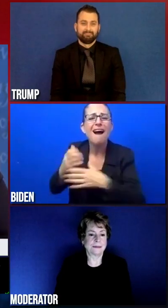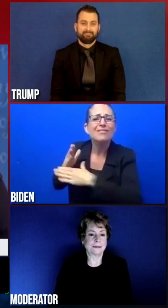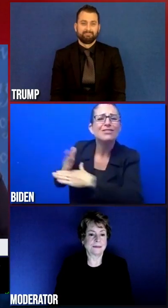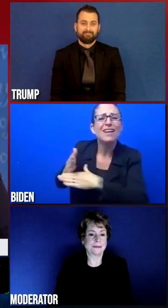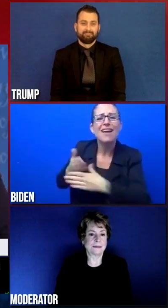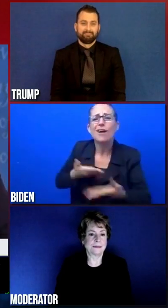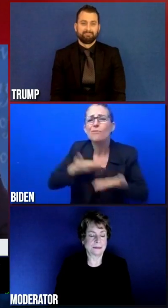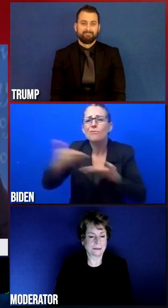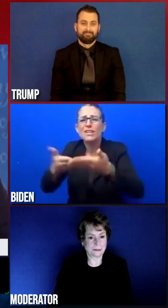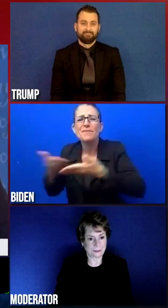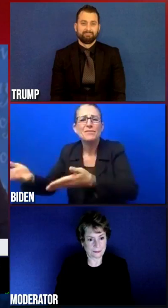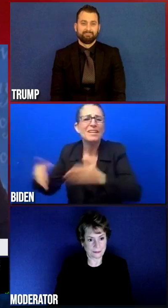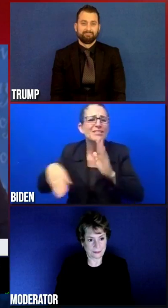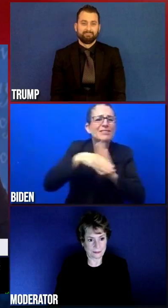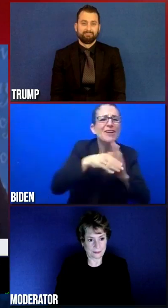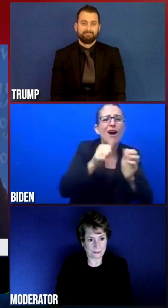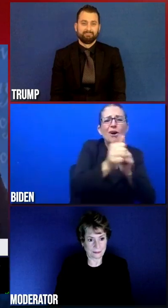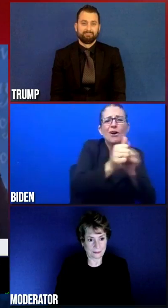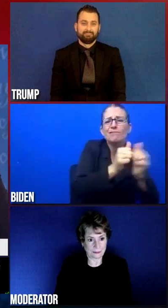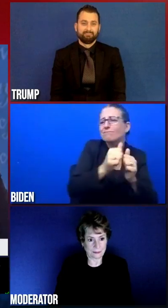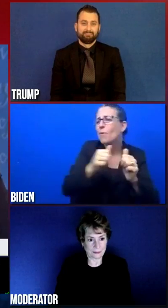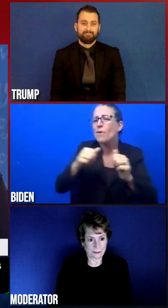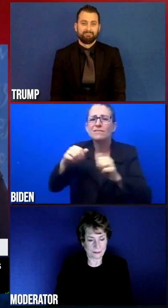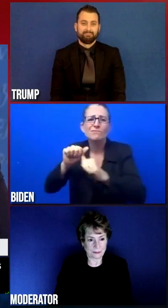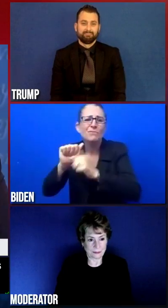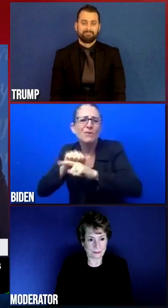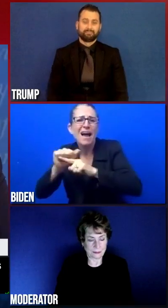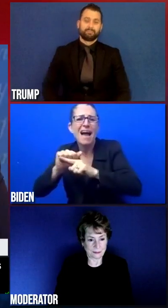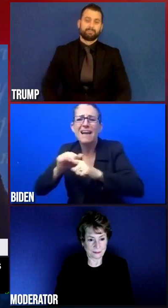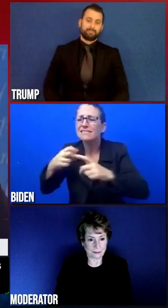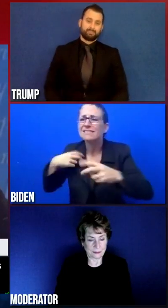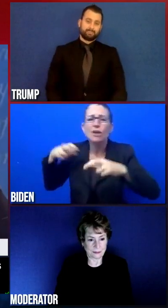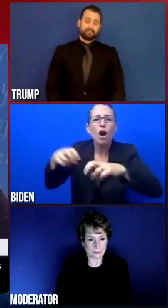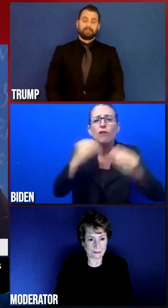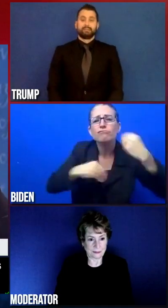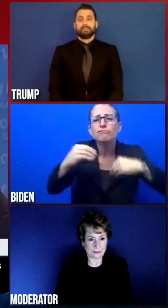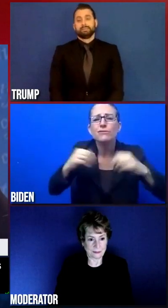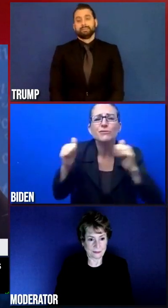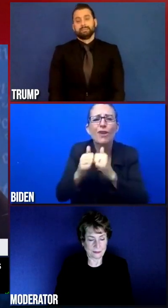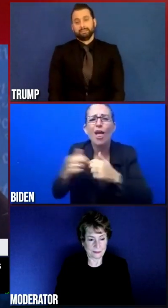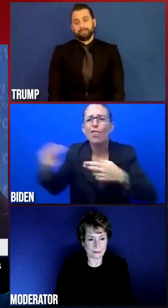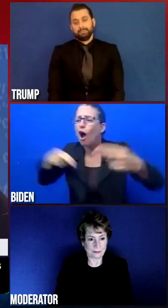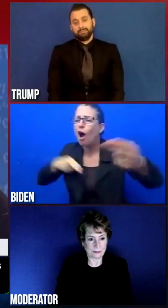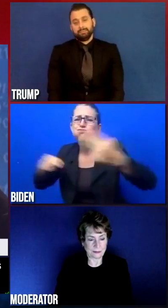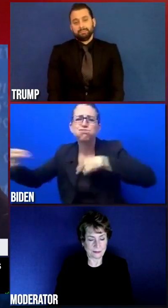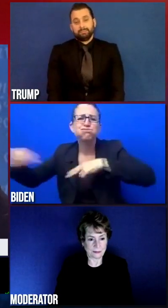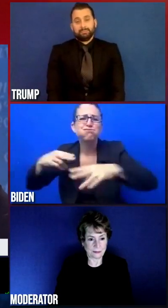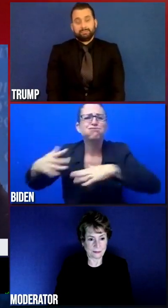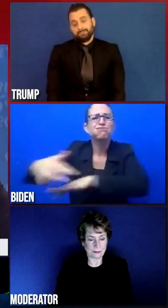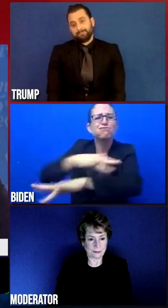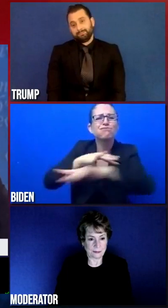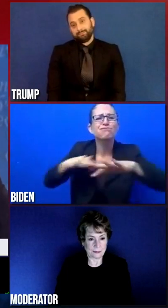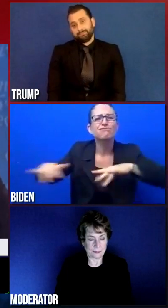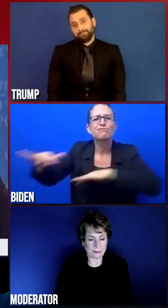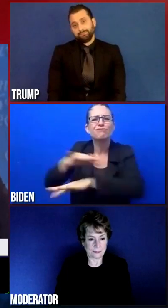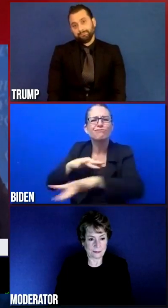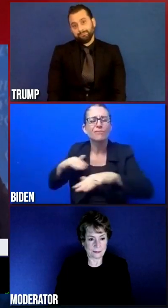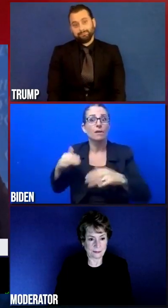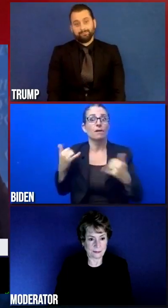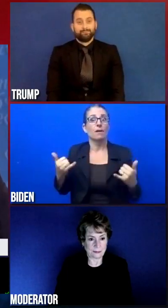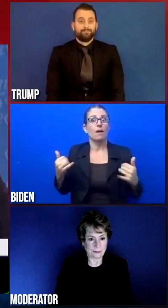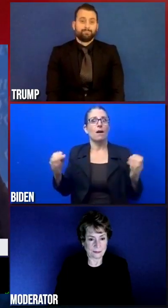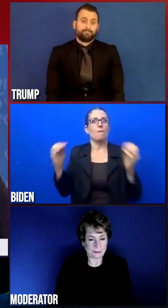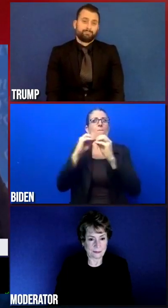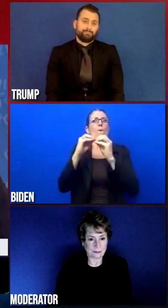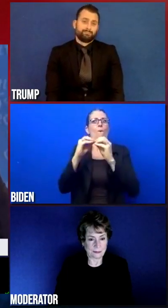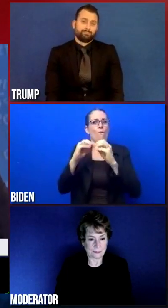car as there have been any time in the past. What really is a threat to the suburbs and their safety is his failure to deal with COVID. They're